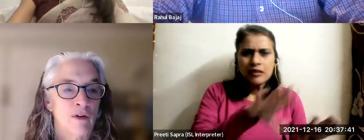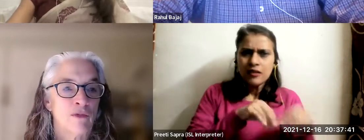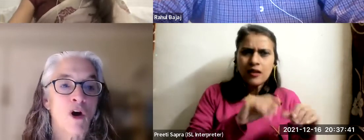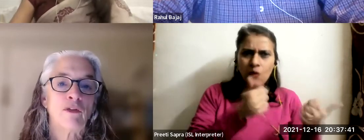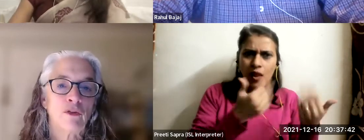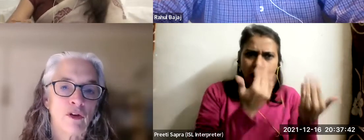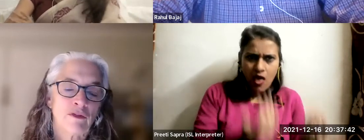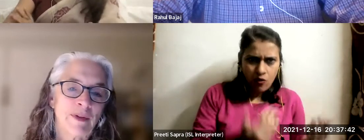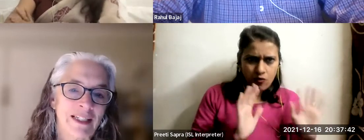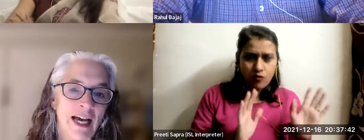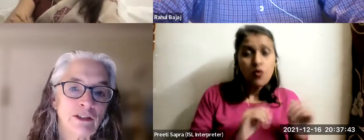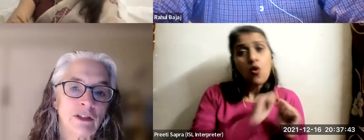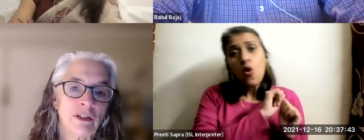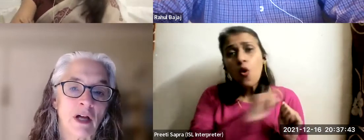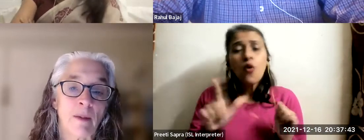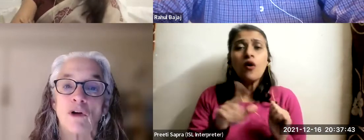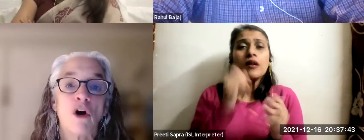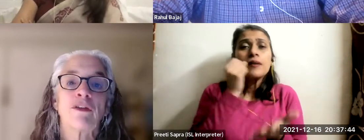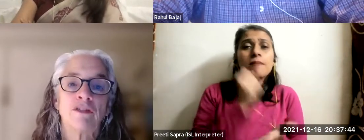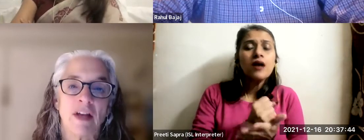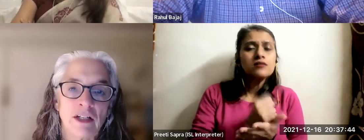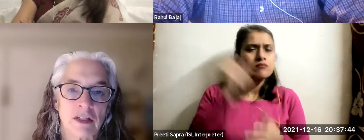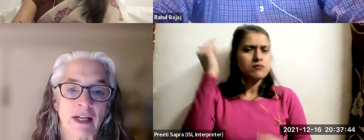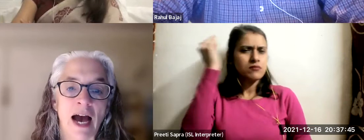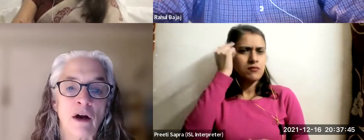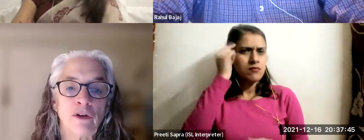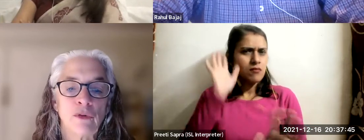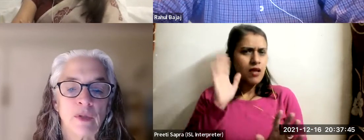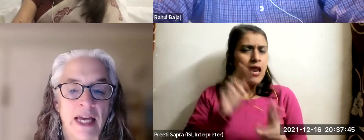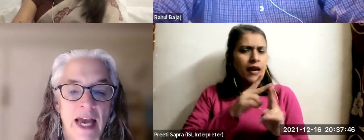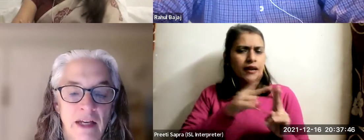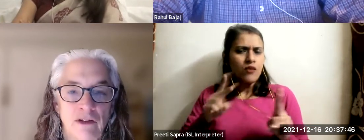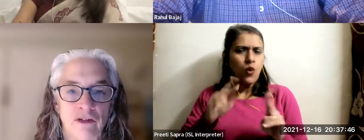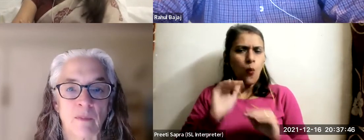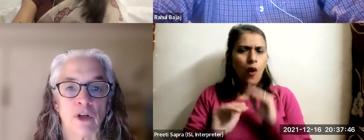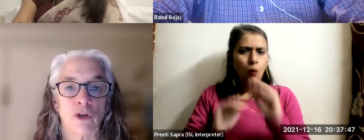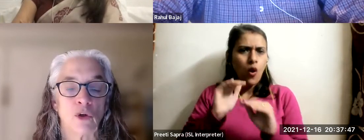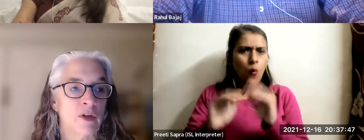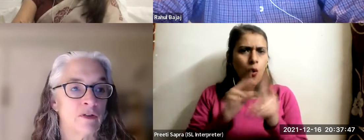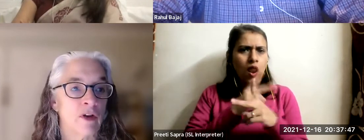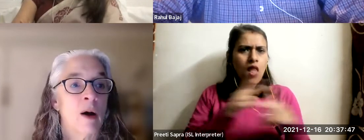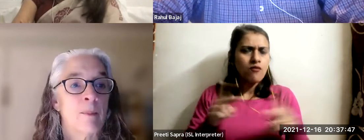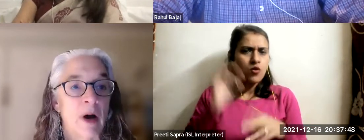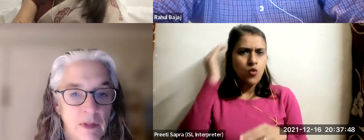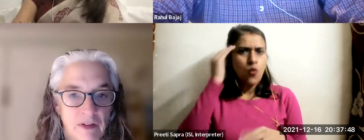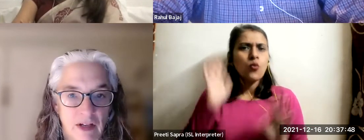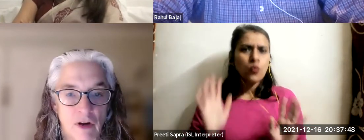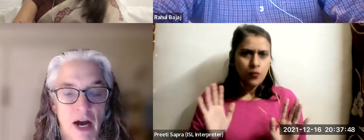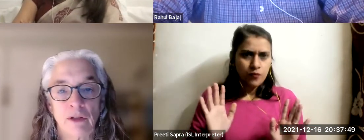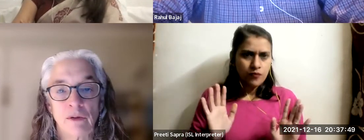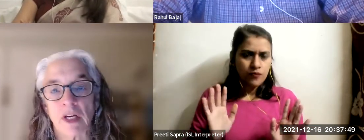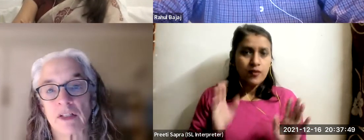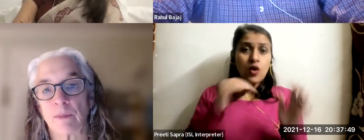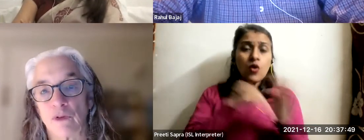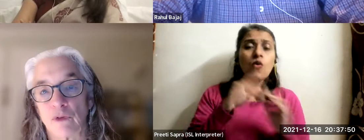So for all those, you have to be intentional about all the stages. Like, how do you engage someone who is public sector?